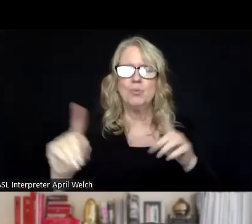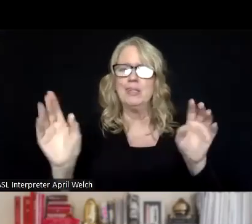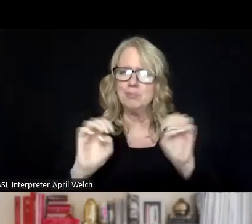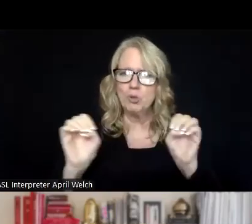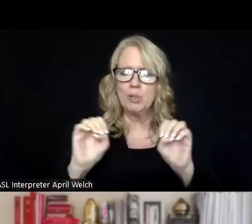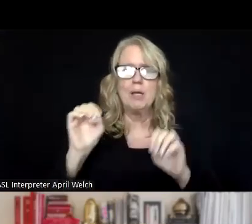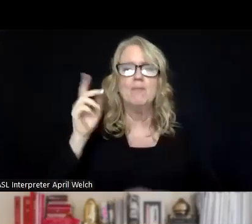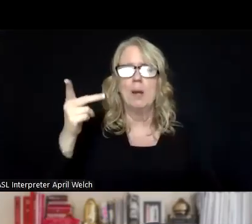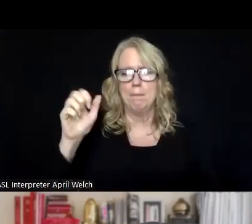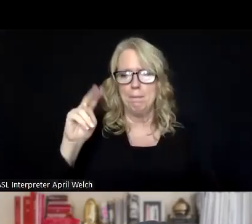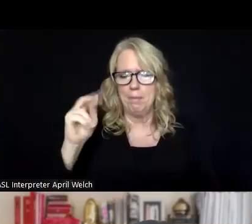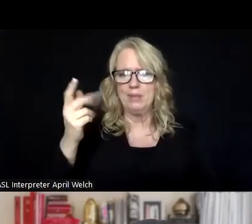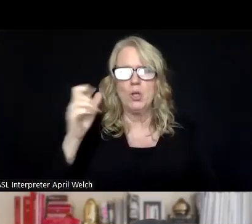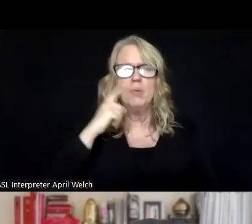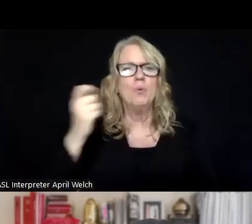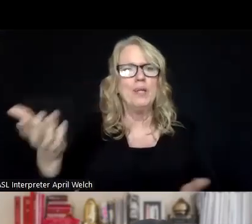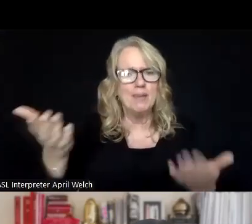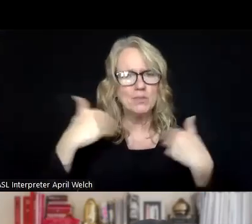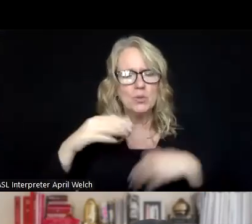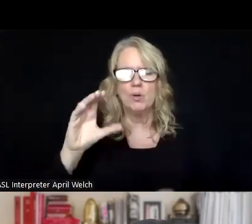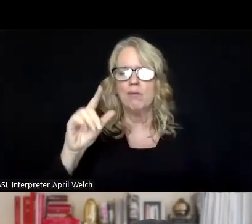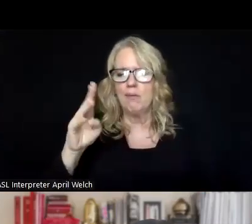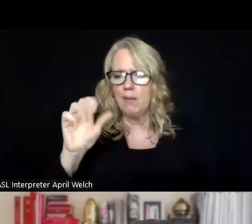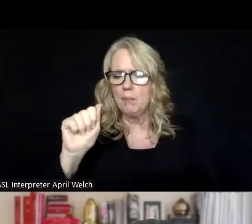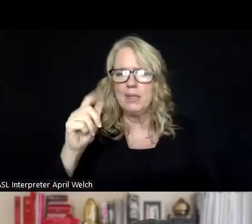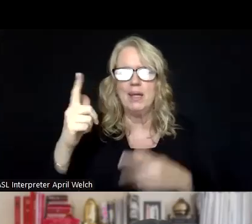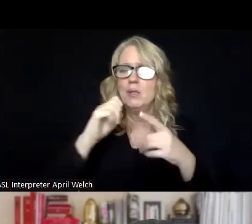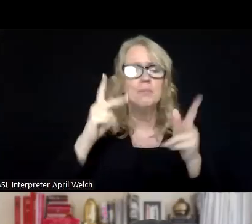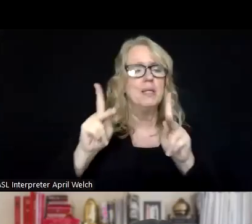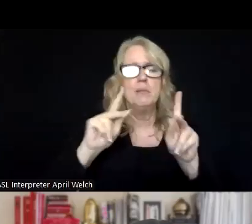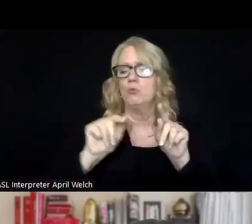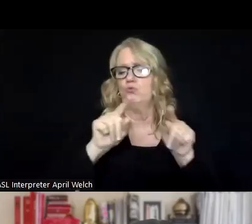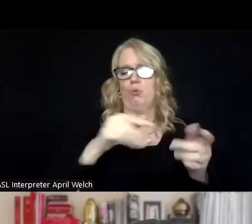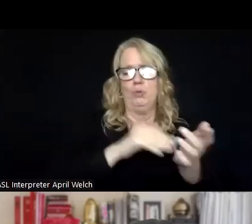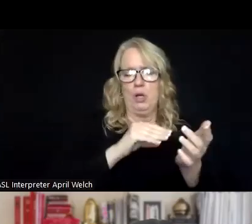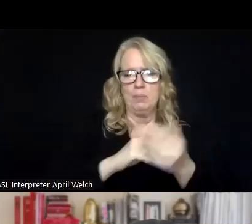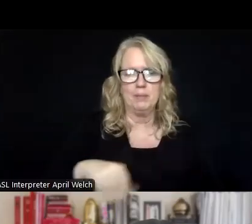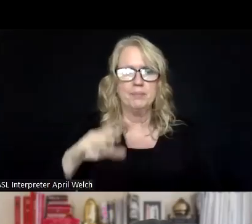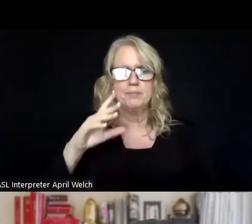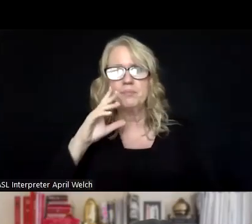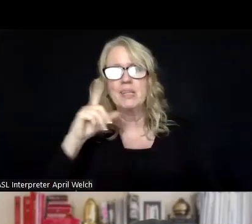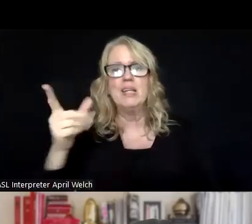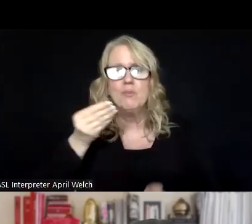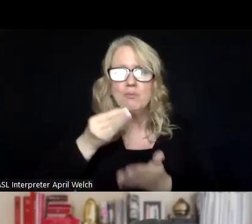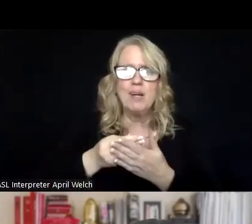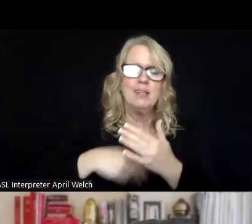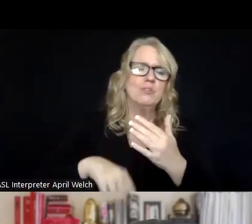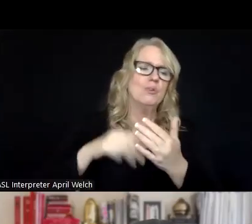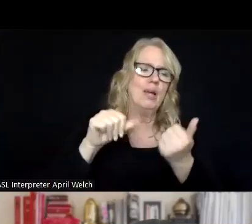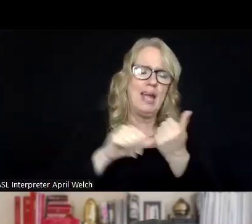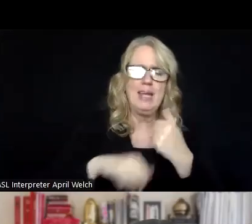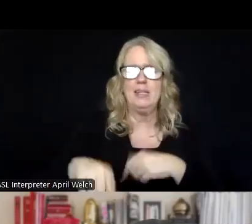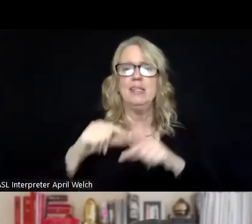the Pentagon. We must put the Columbia in all hands because people don't get to the doctor. Legal assistants, financial aid counselors,